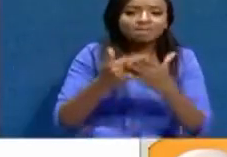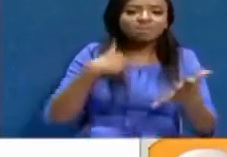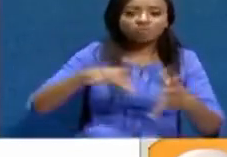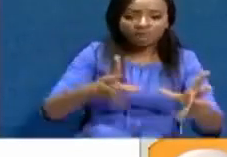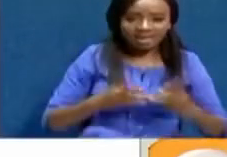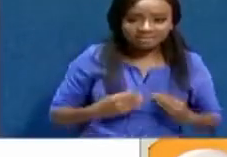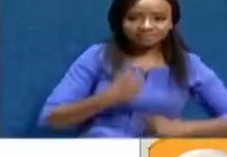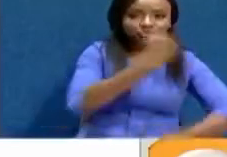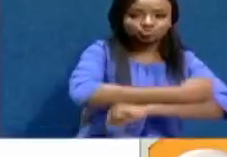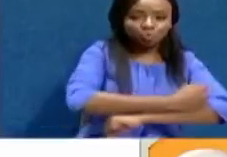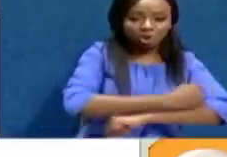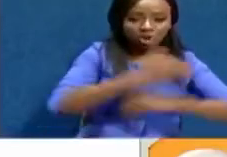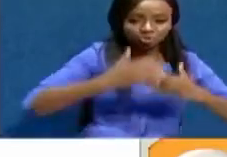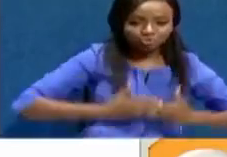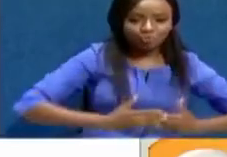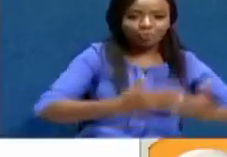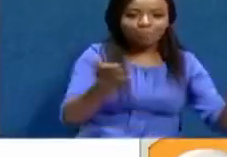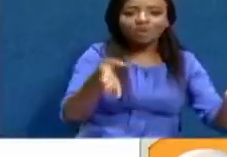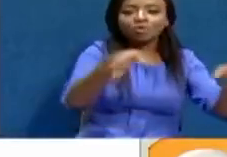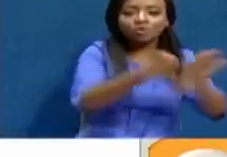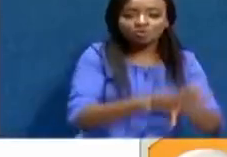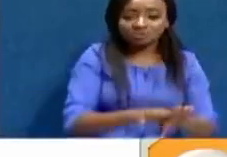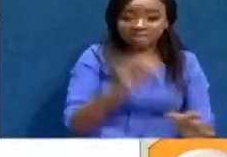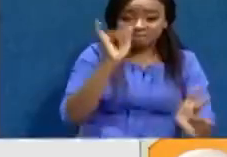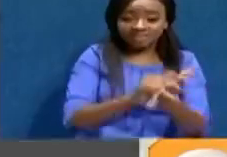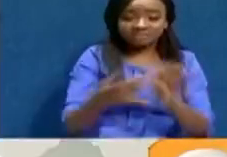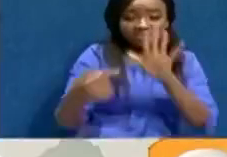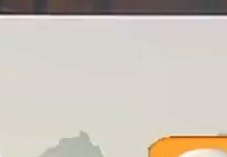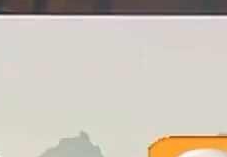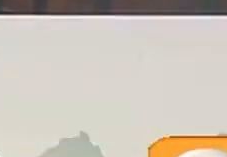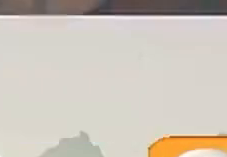schools' gates to swing shut. That is my angle tonight.